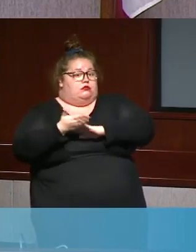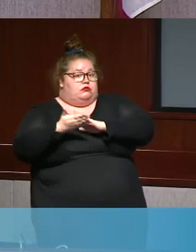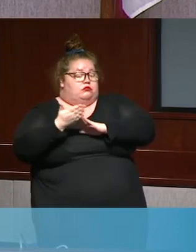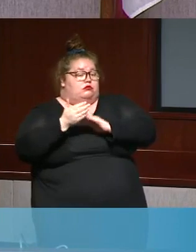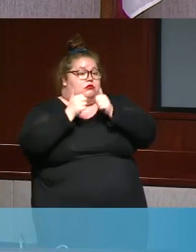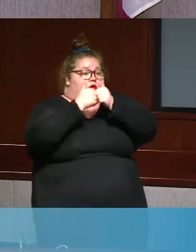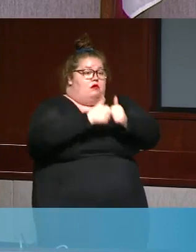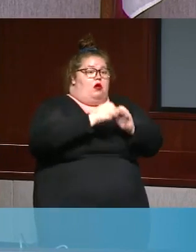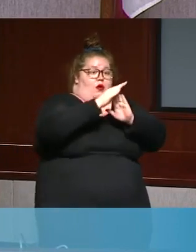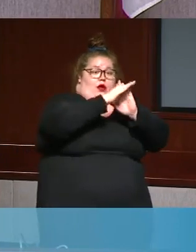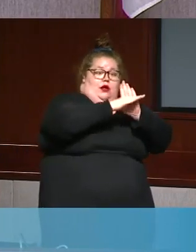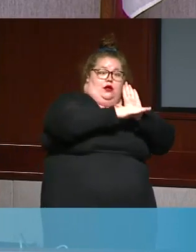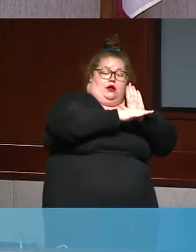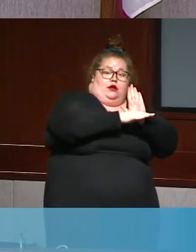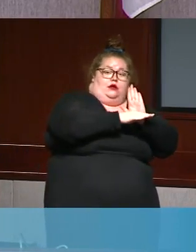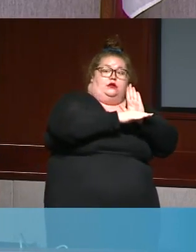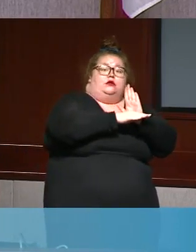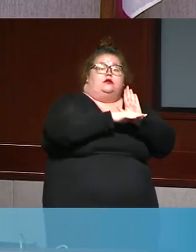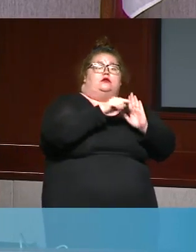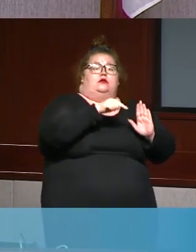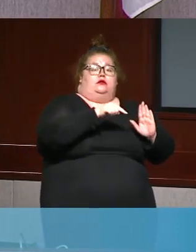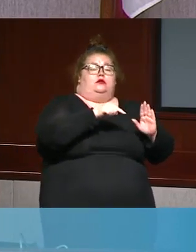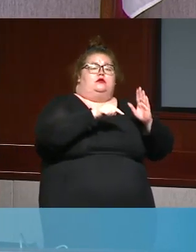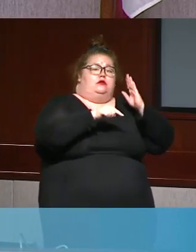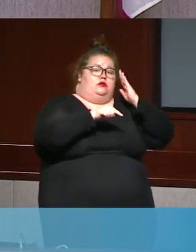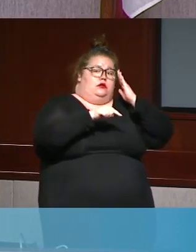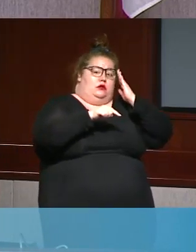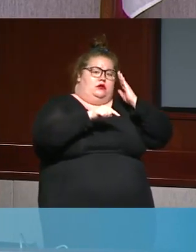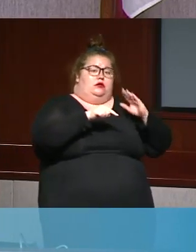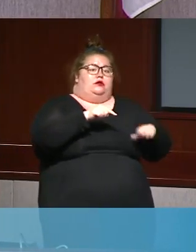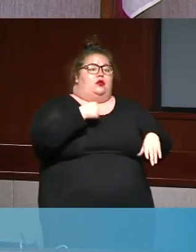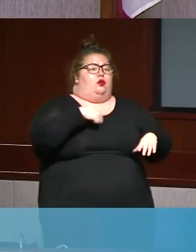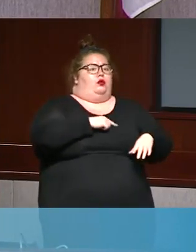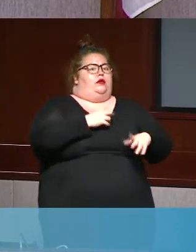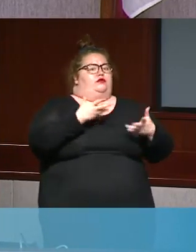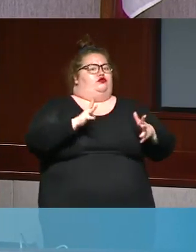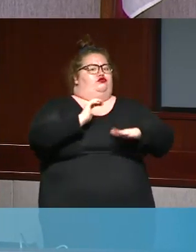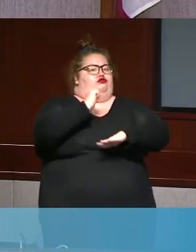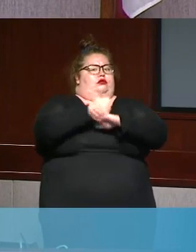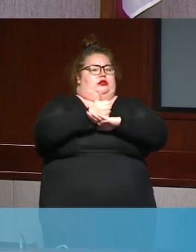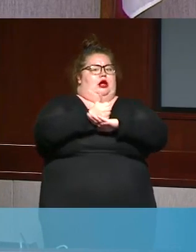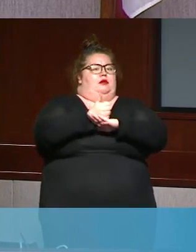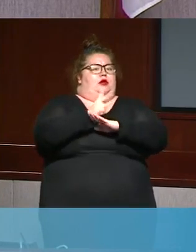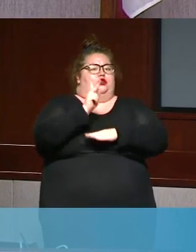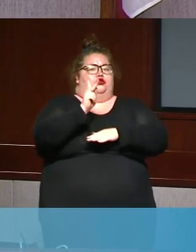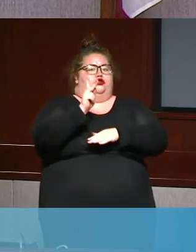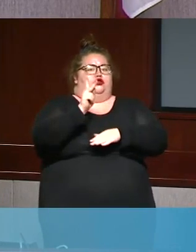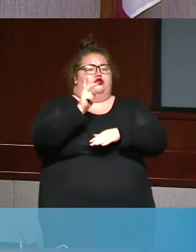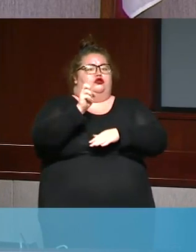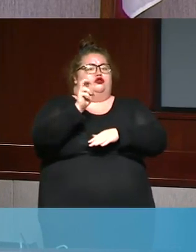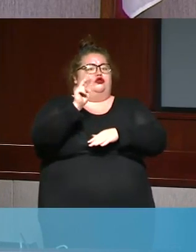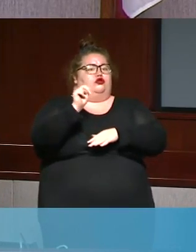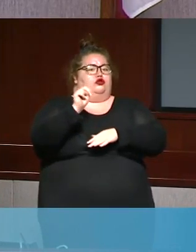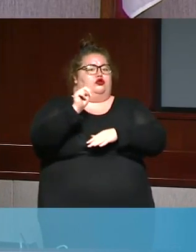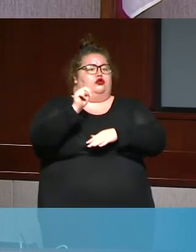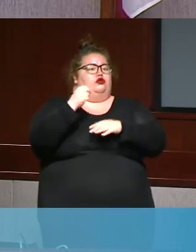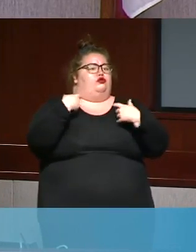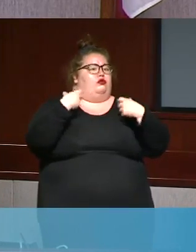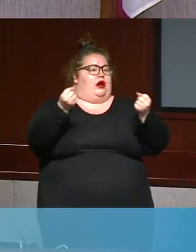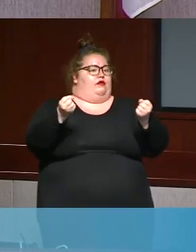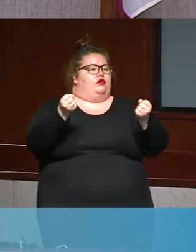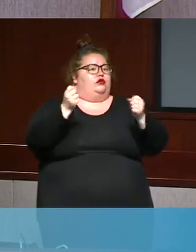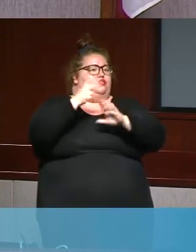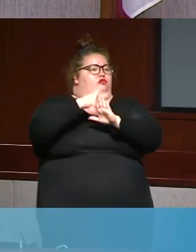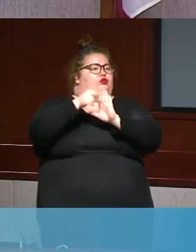guidance, as you know, we have established a program called Kern Recovers. You can get information on